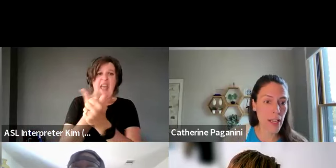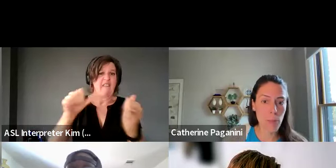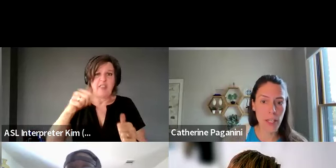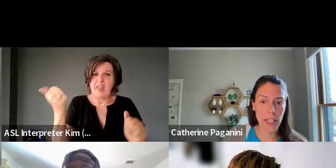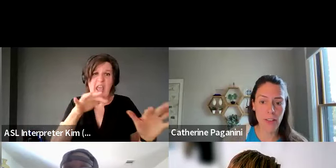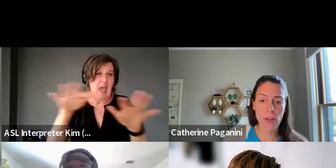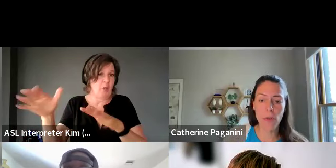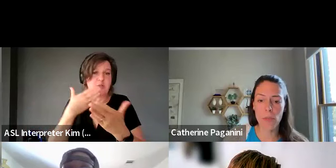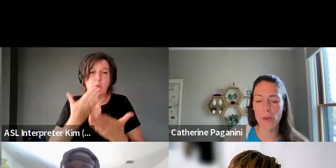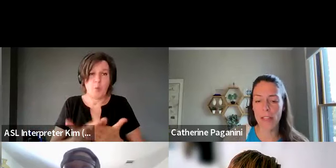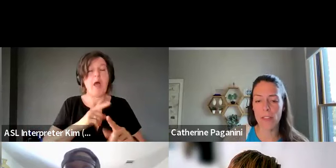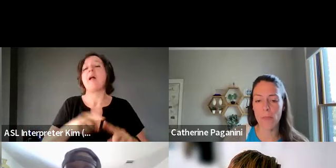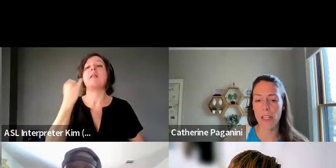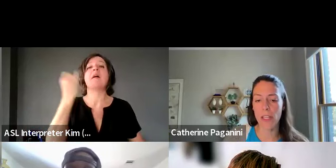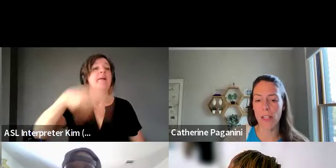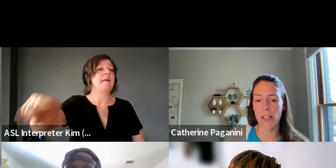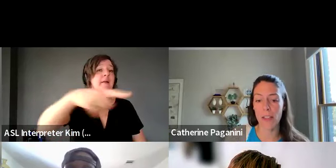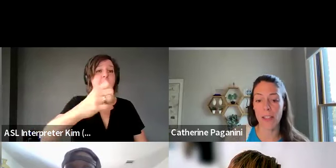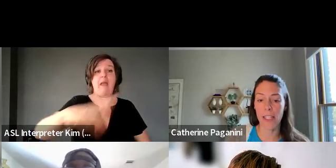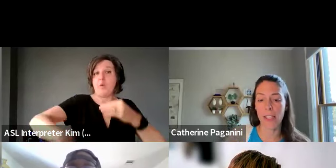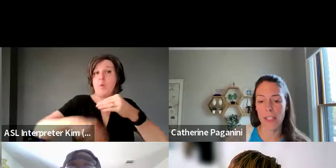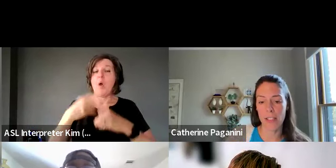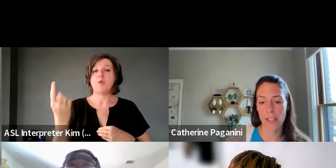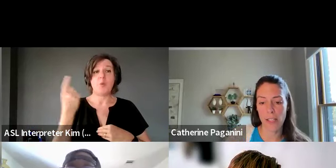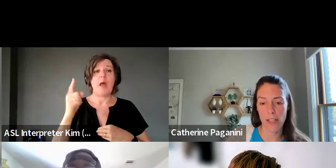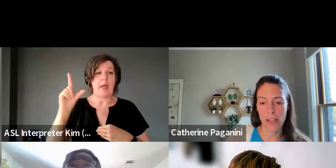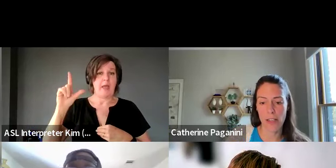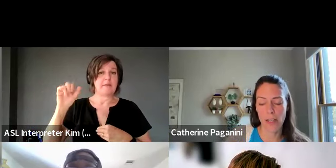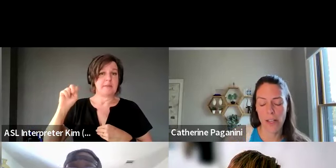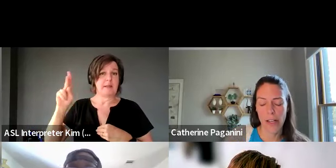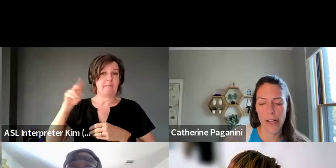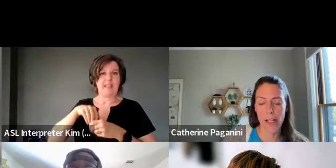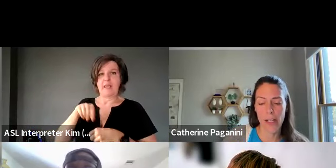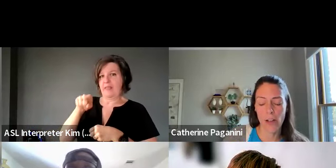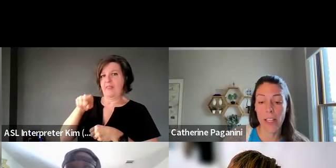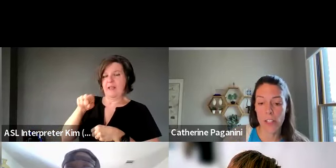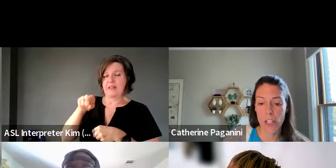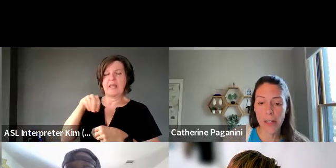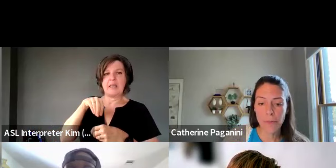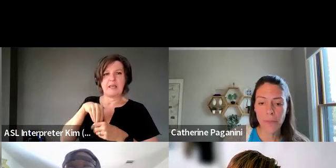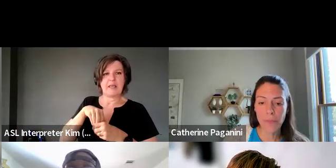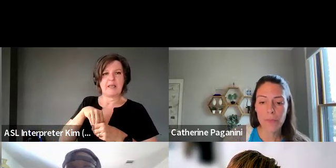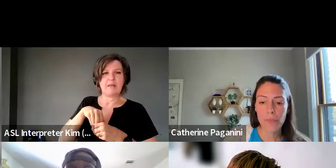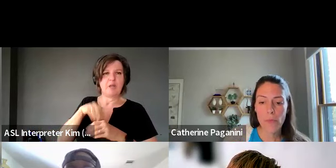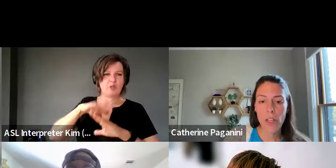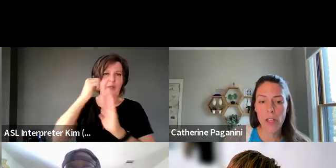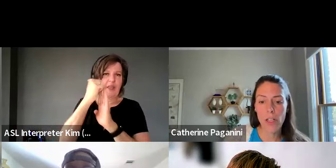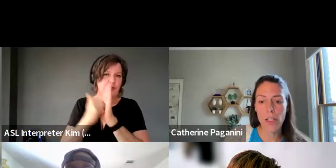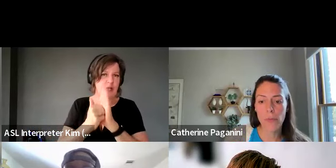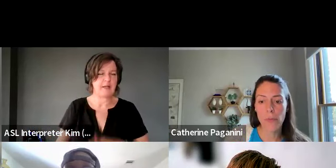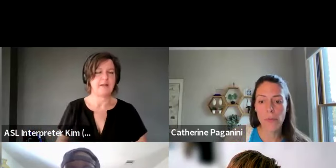good. But if anyone wants to add something, the link is in on the agenda.